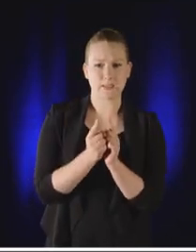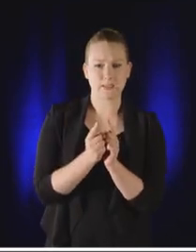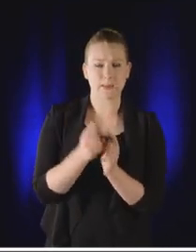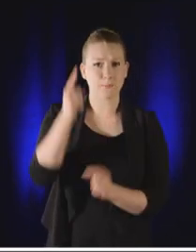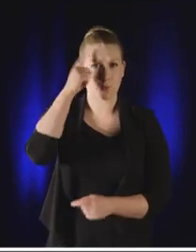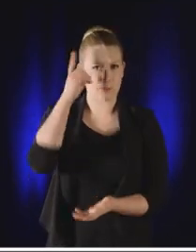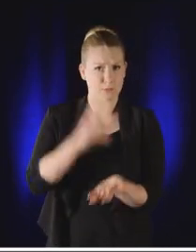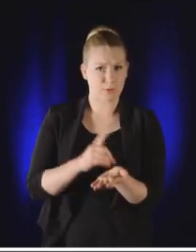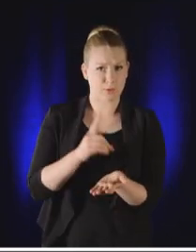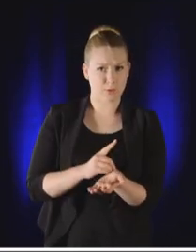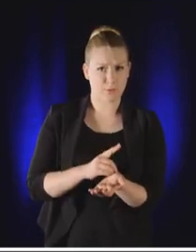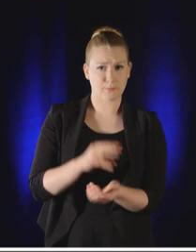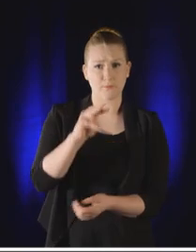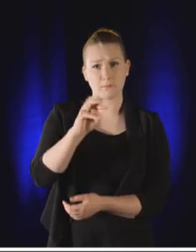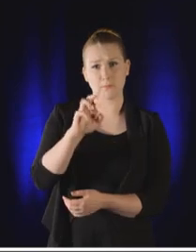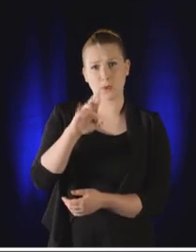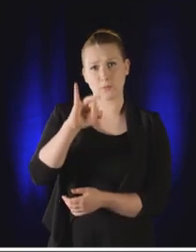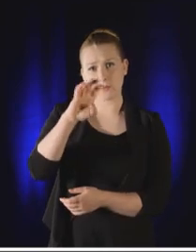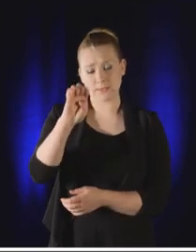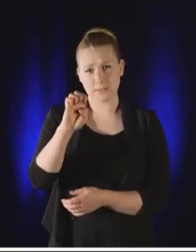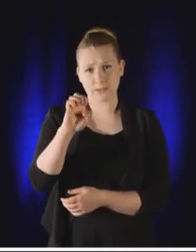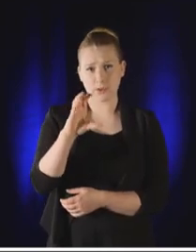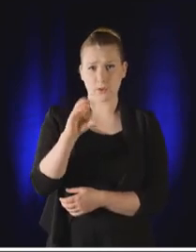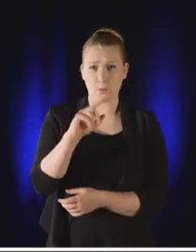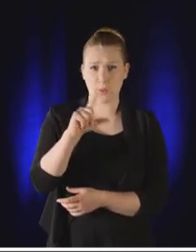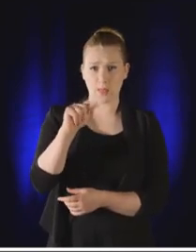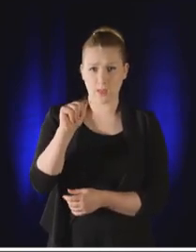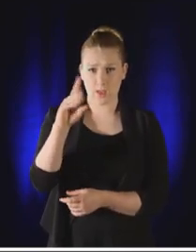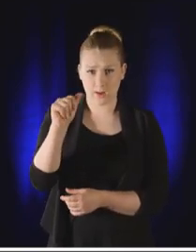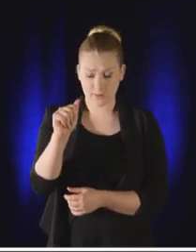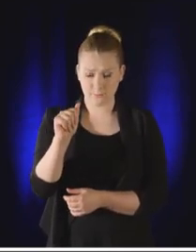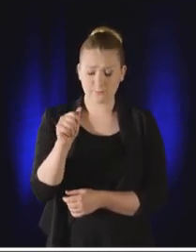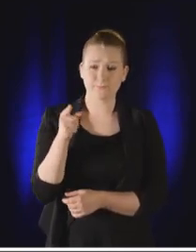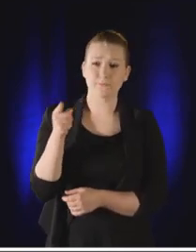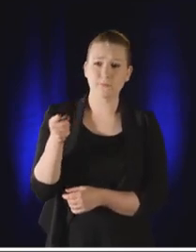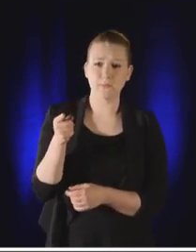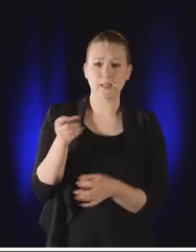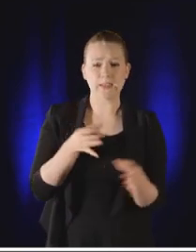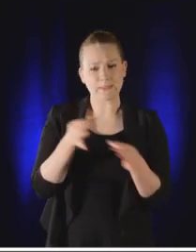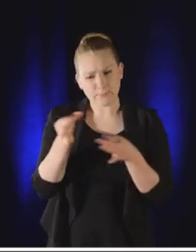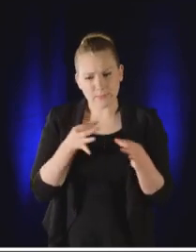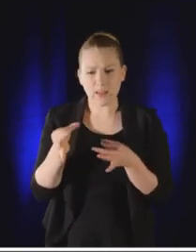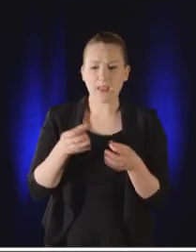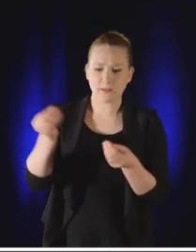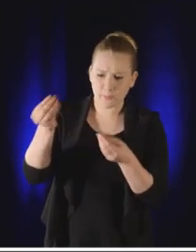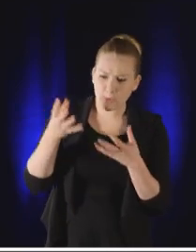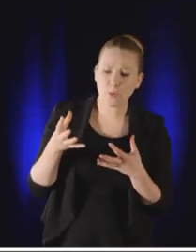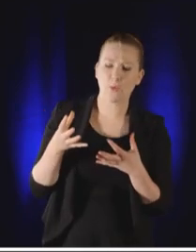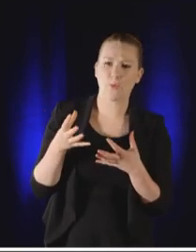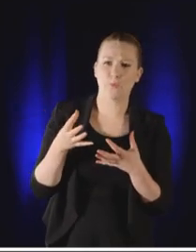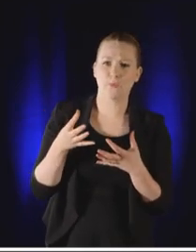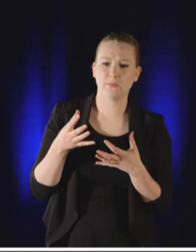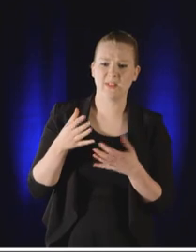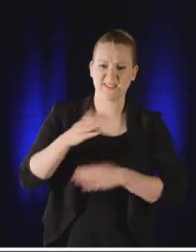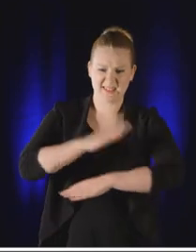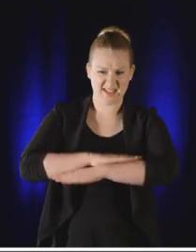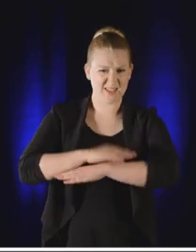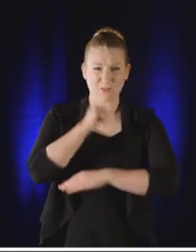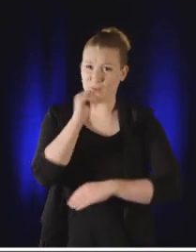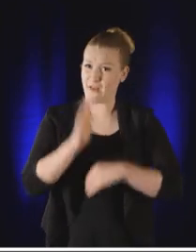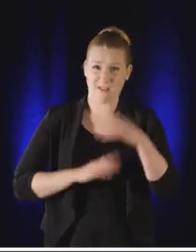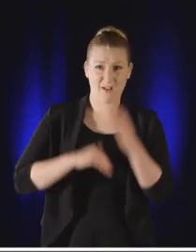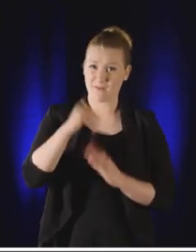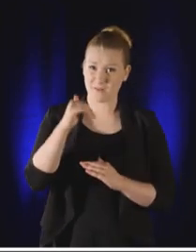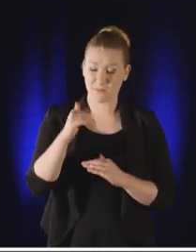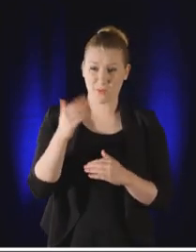me that it was always really uncomfortable to sit in these desks. And it was really hard for him, especially because he